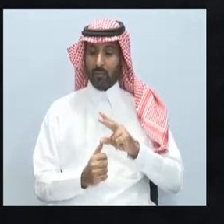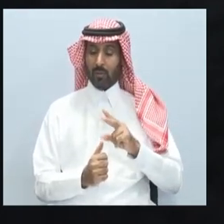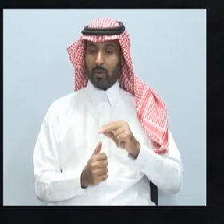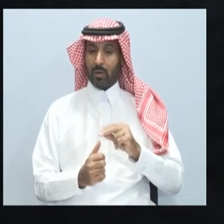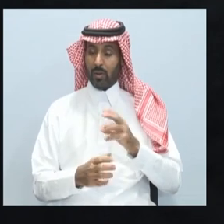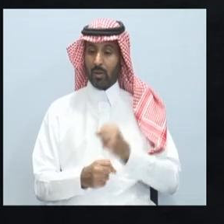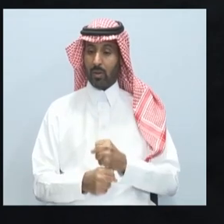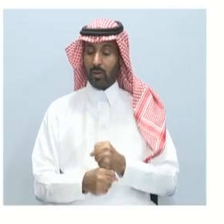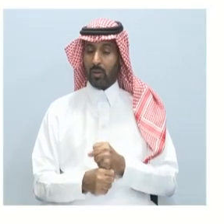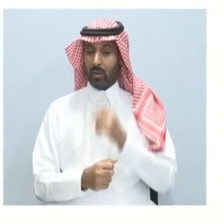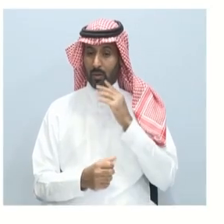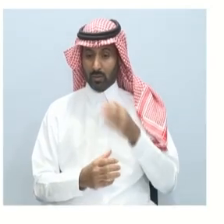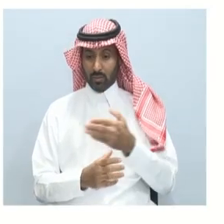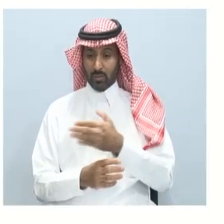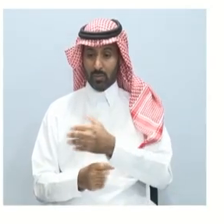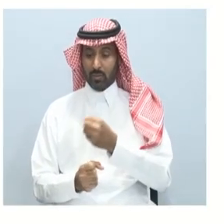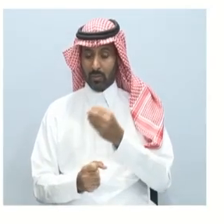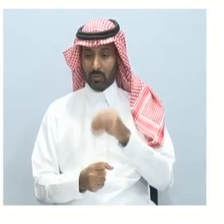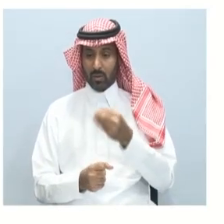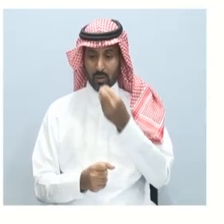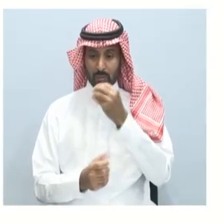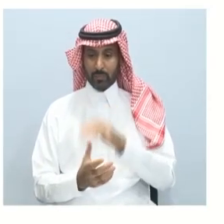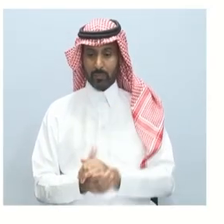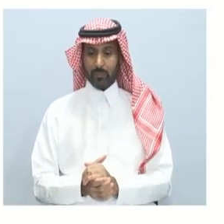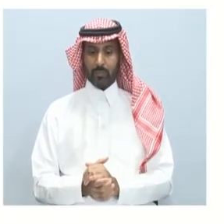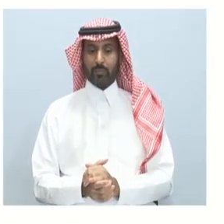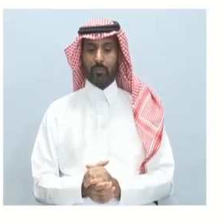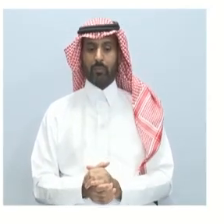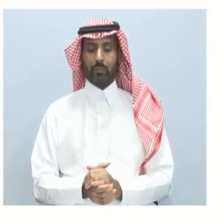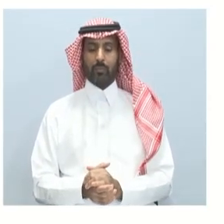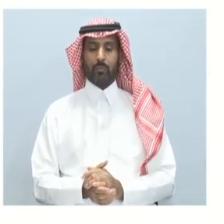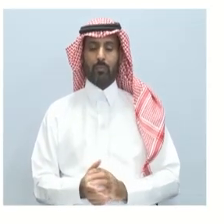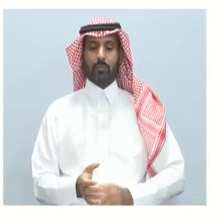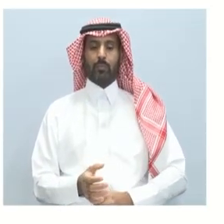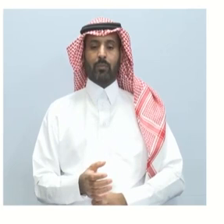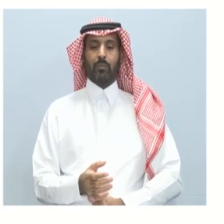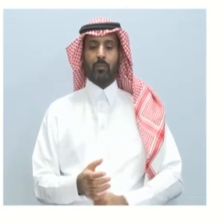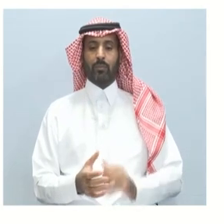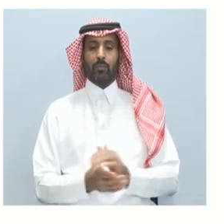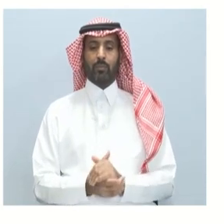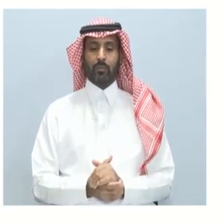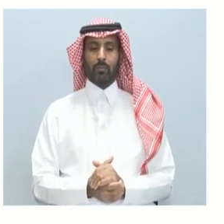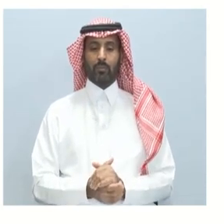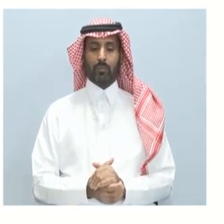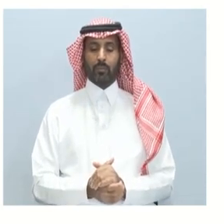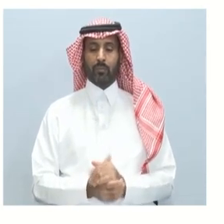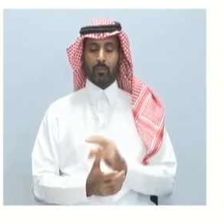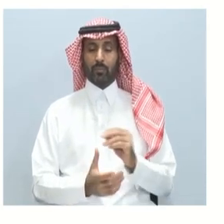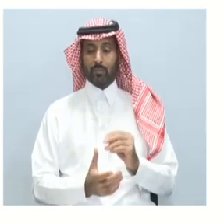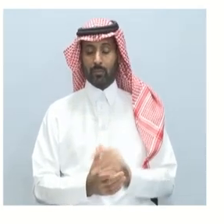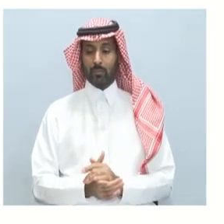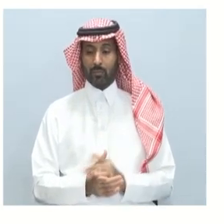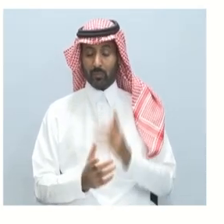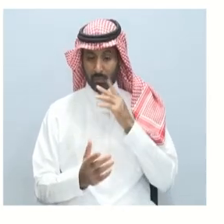for the clownfish and leftover food. The clownfish attracts prey to the anemone, cleans up food scraps and dead tentacles, and chases